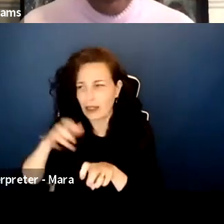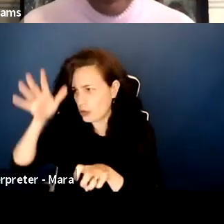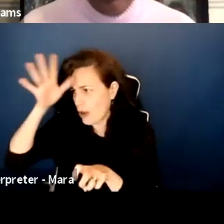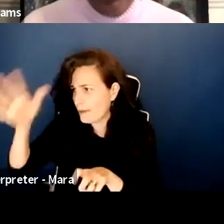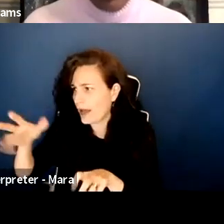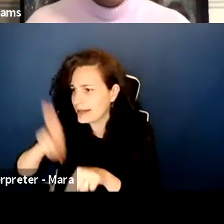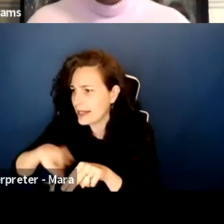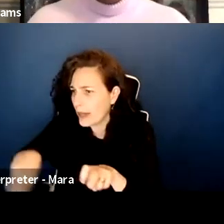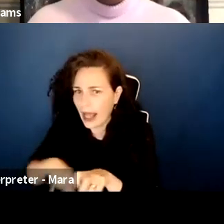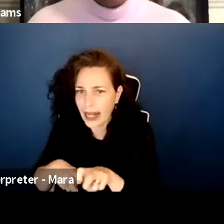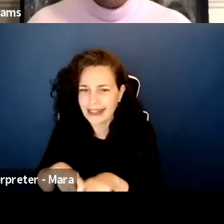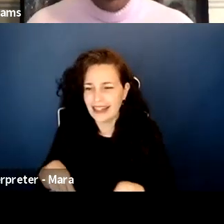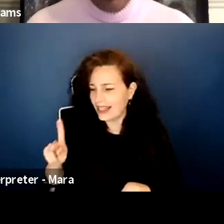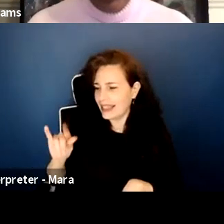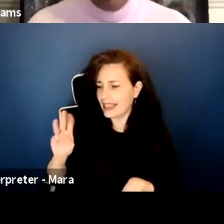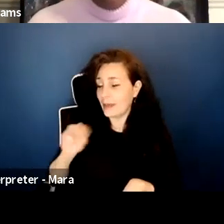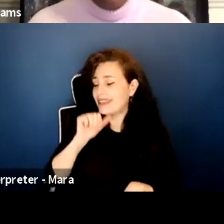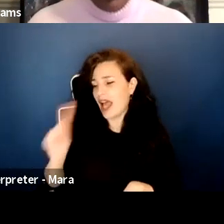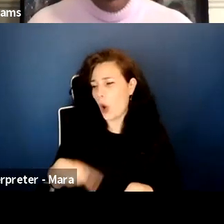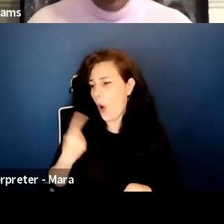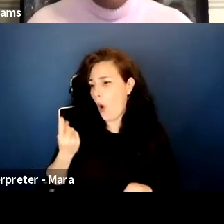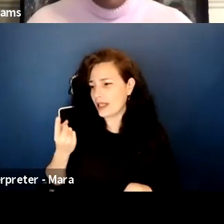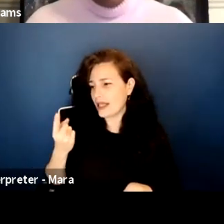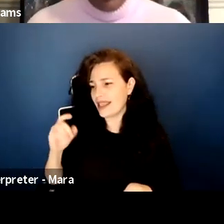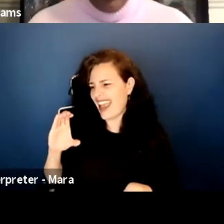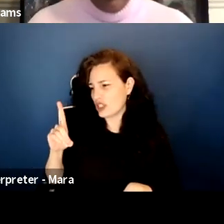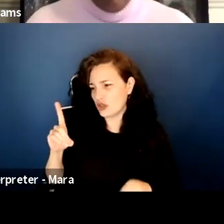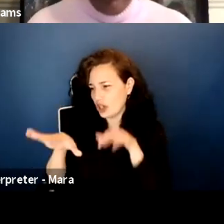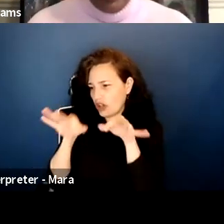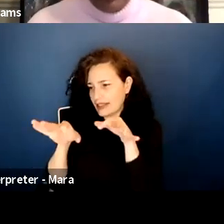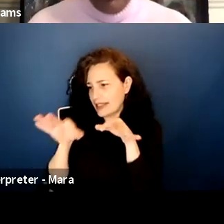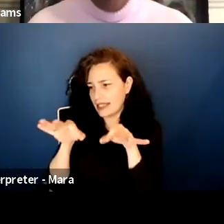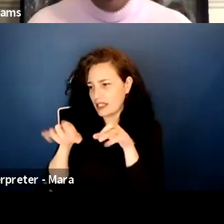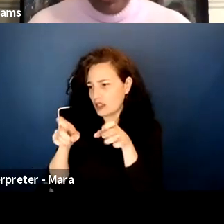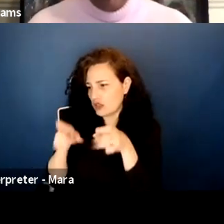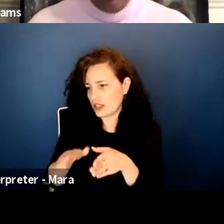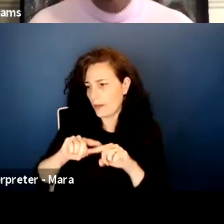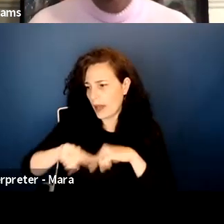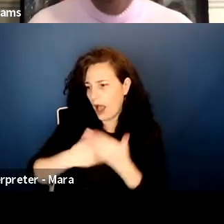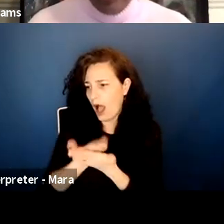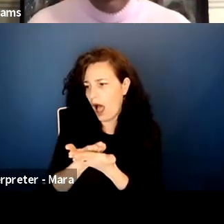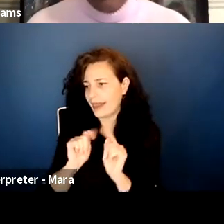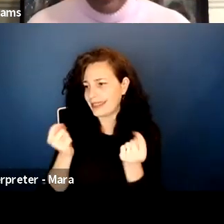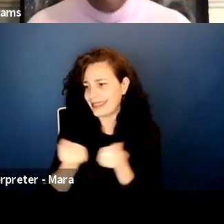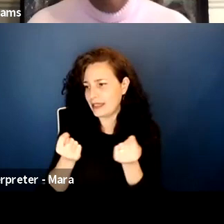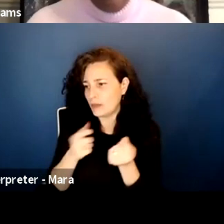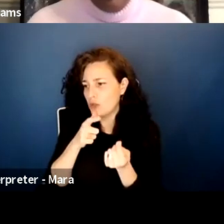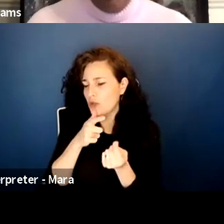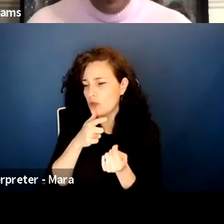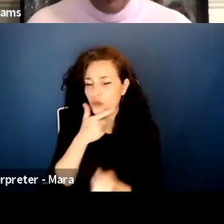casting director that's distracted by those things. It would be the entire team that would potentially be watching the Zoom or the